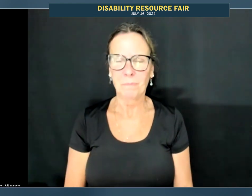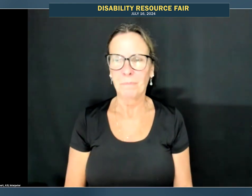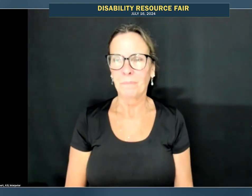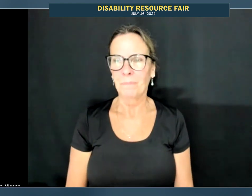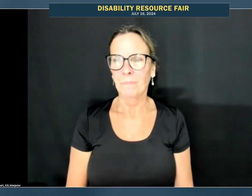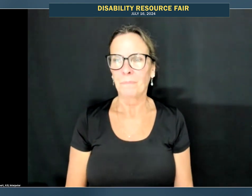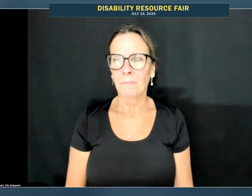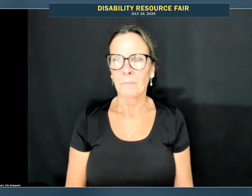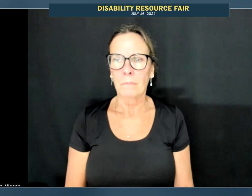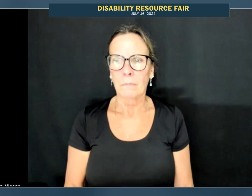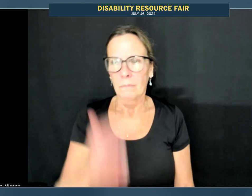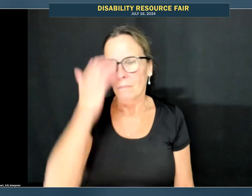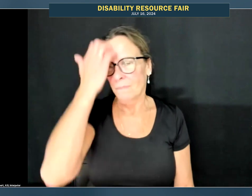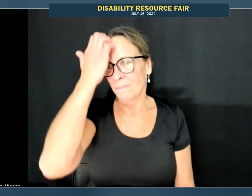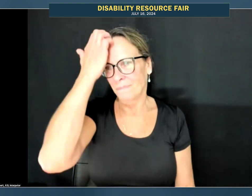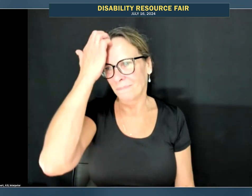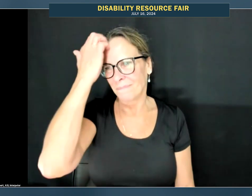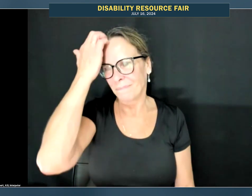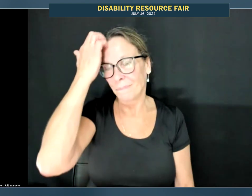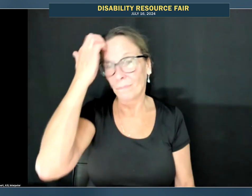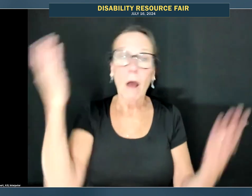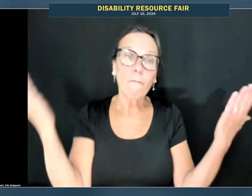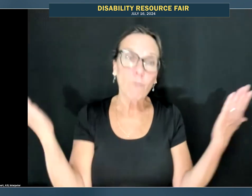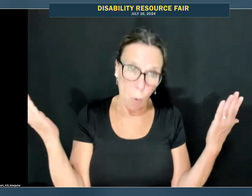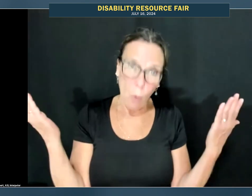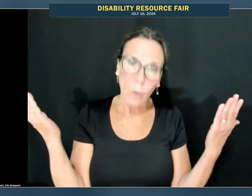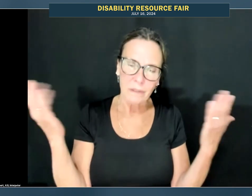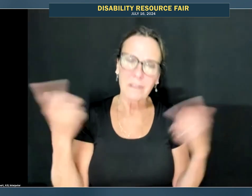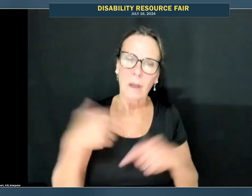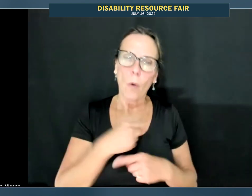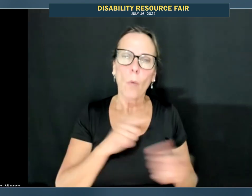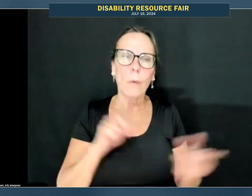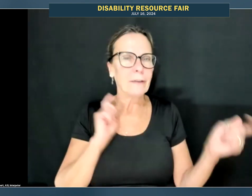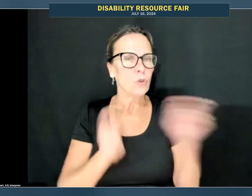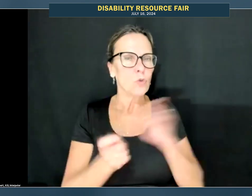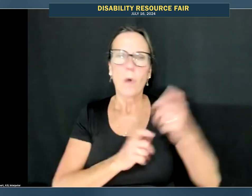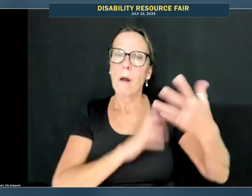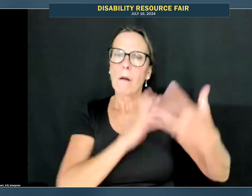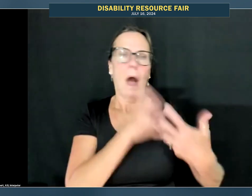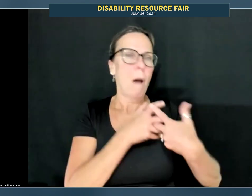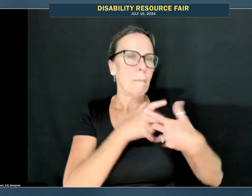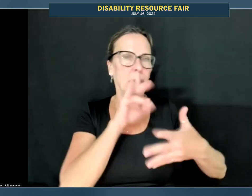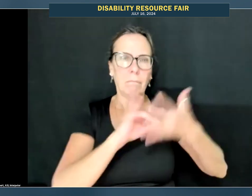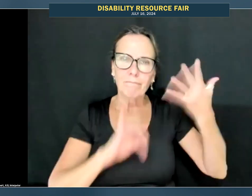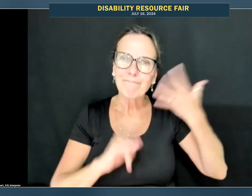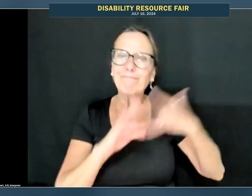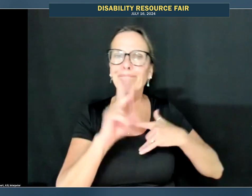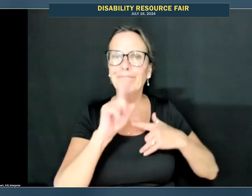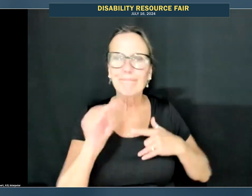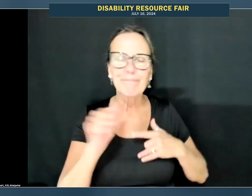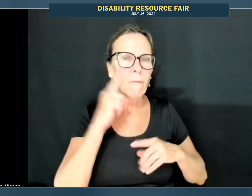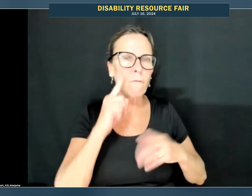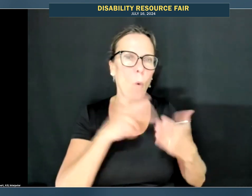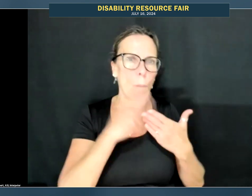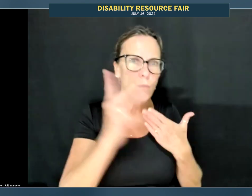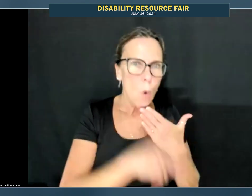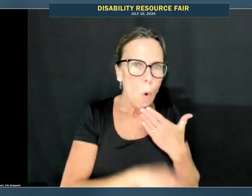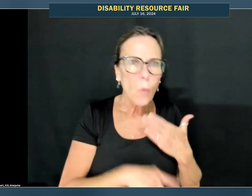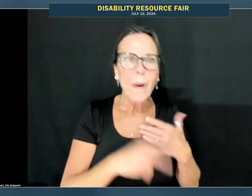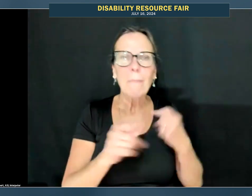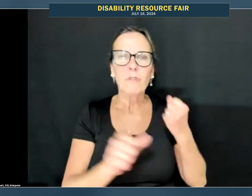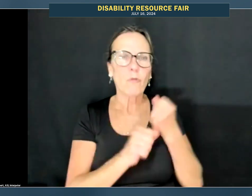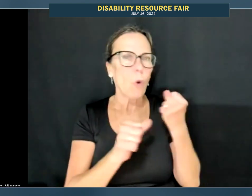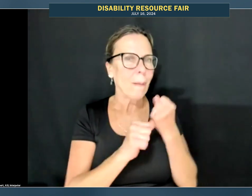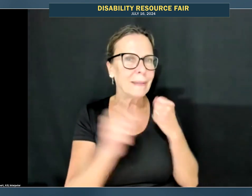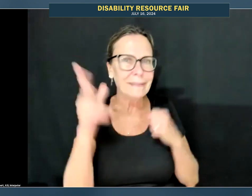I want to mention, of course, we accommodate all sorts of disabilities for programs. Those assistive listening systems